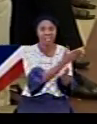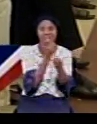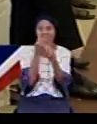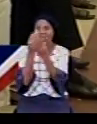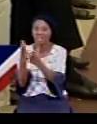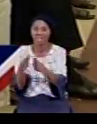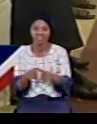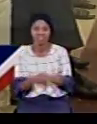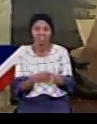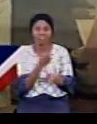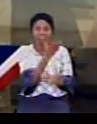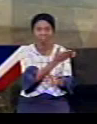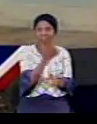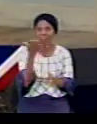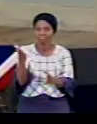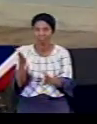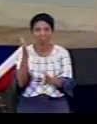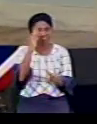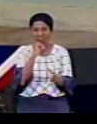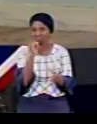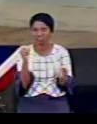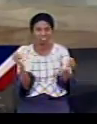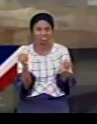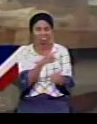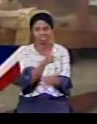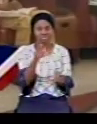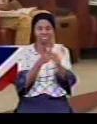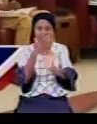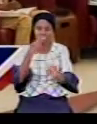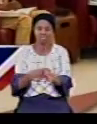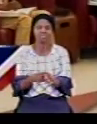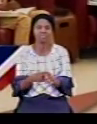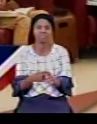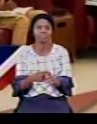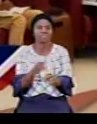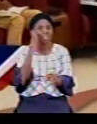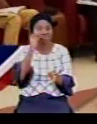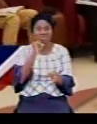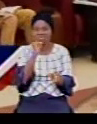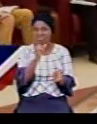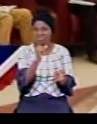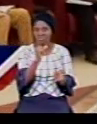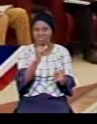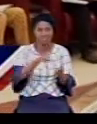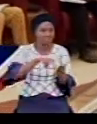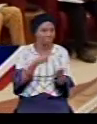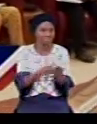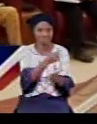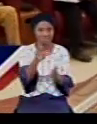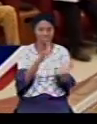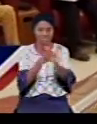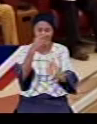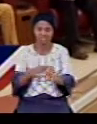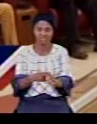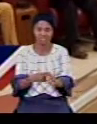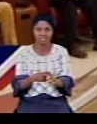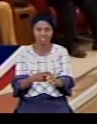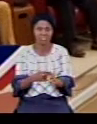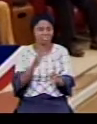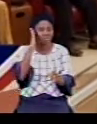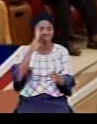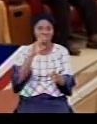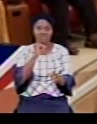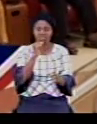There will not shake you, will not move you, will not make you lose your